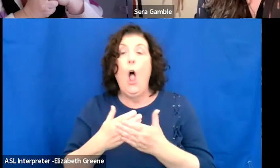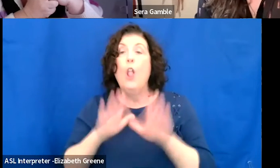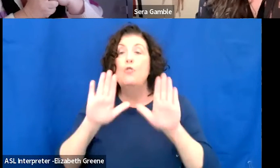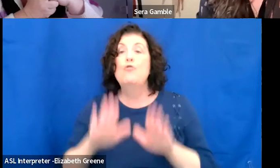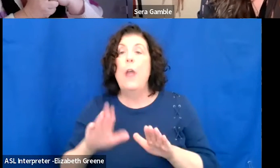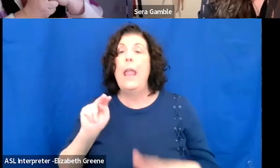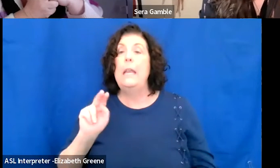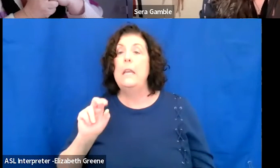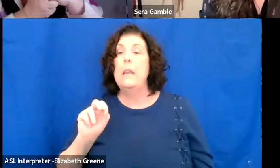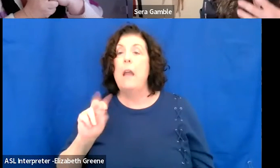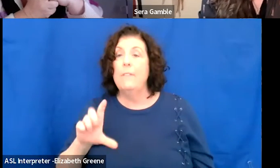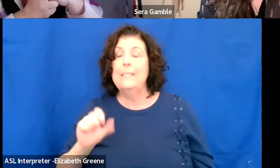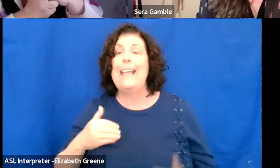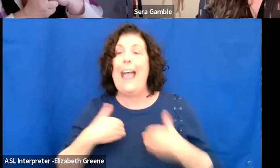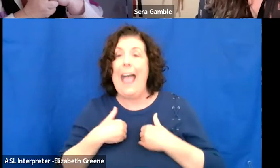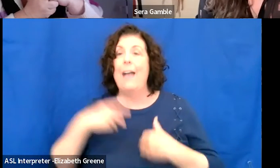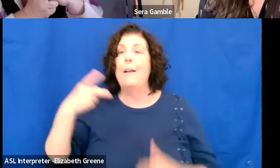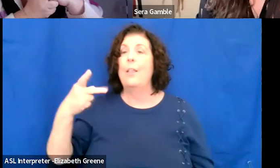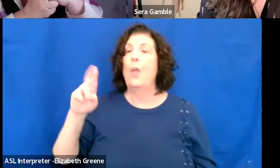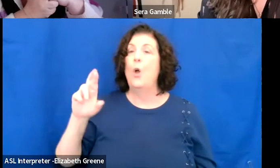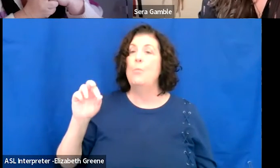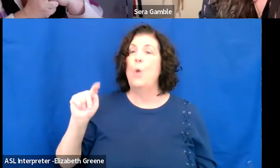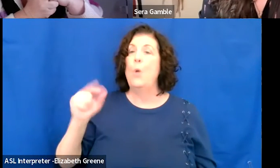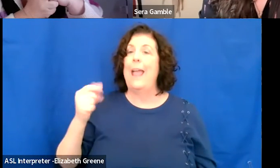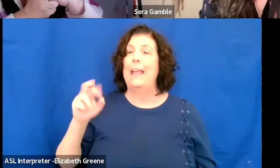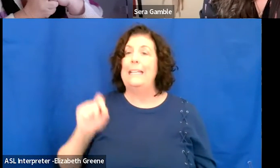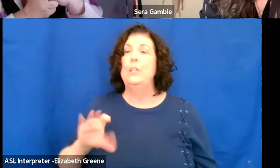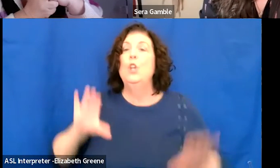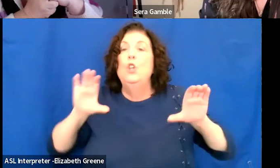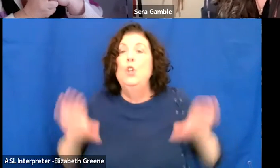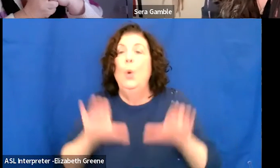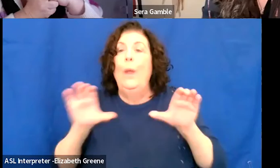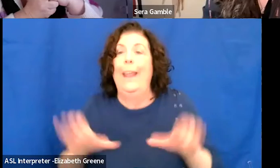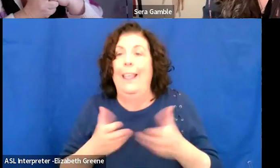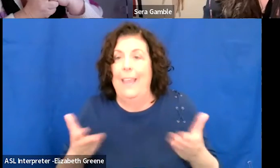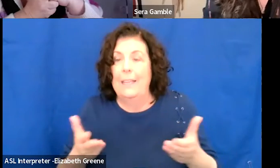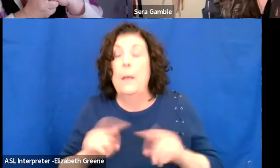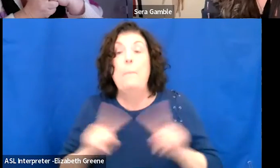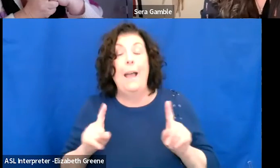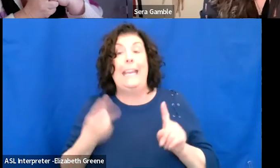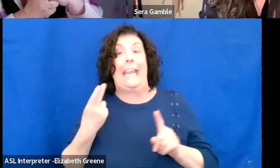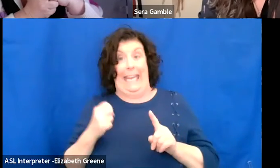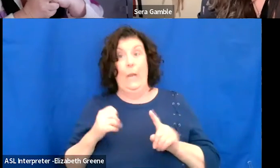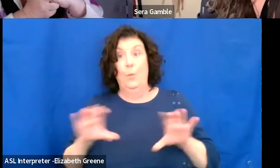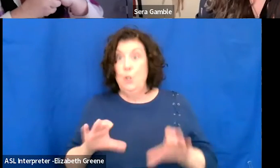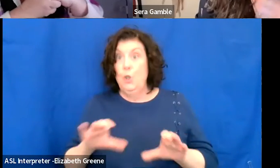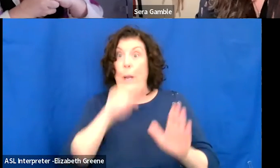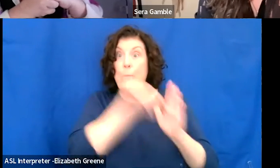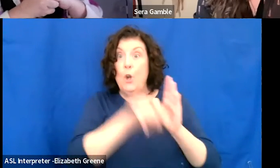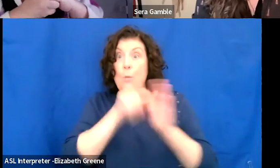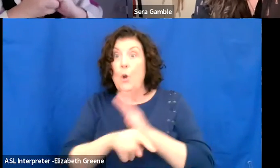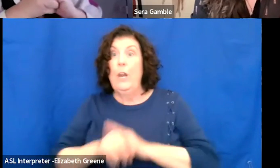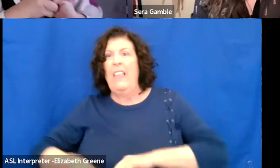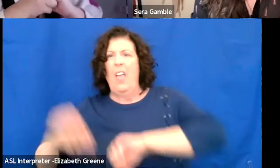read a whole novel, he's just on the escalator or something. Right. But he was doing a lot of murdering people and throwing them in a cage, and